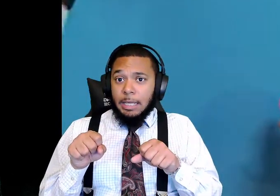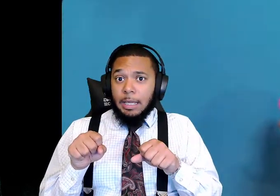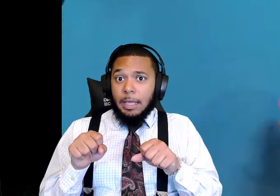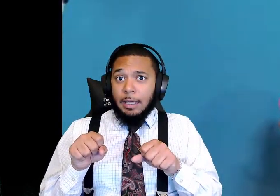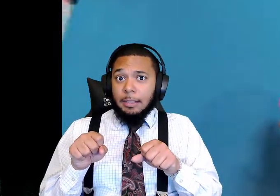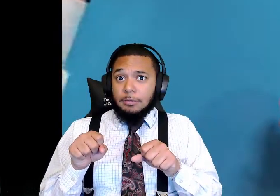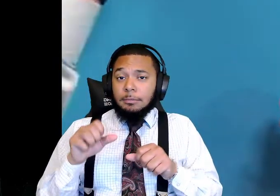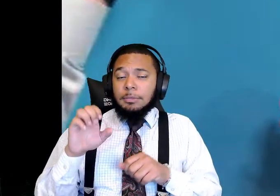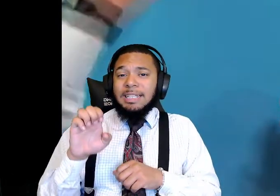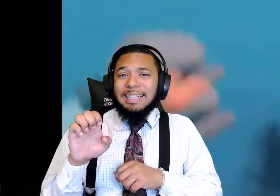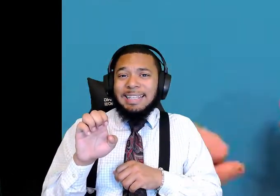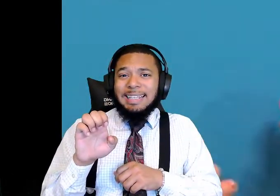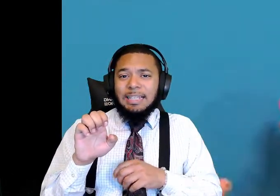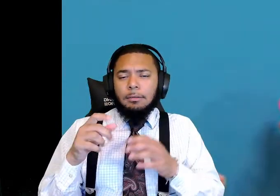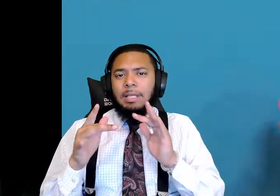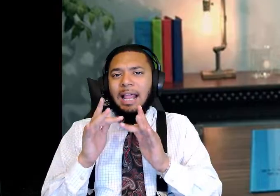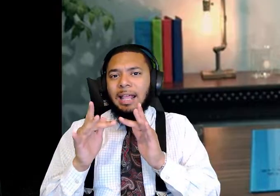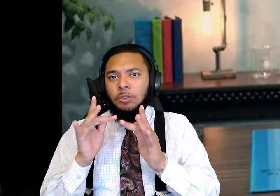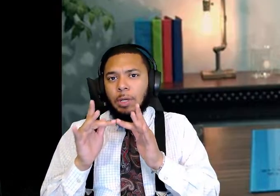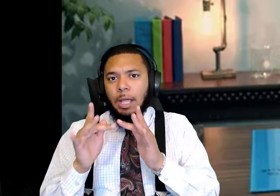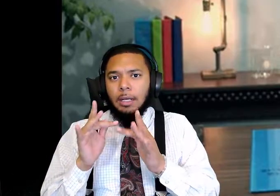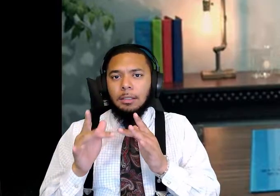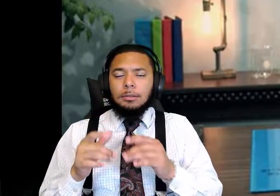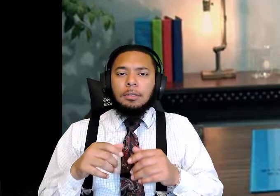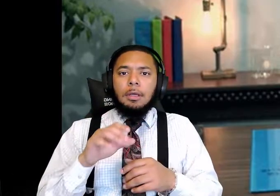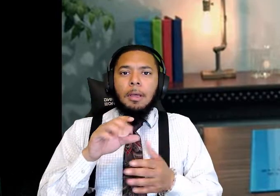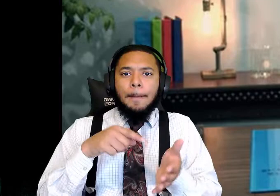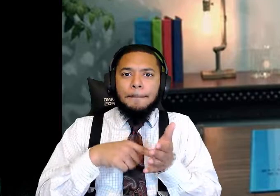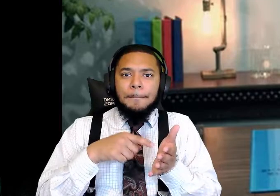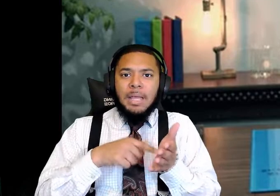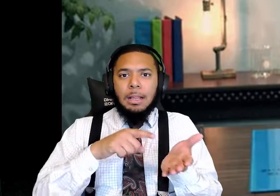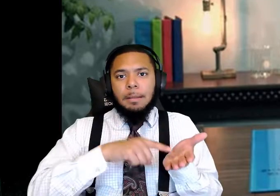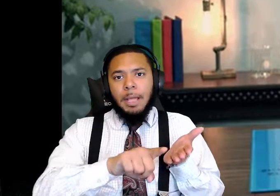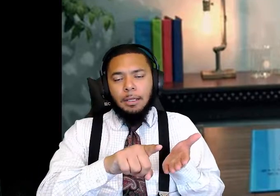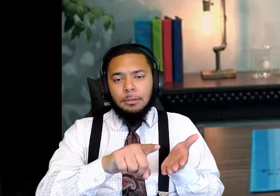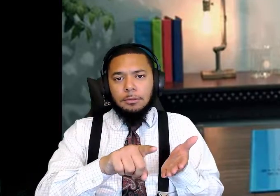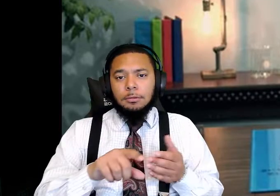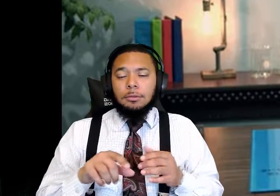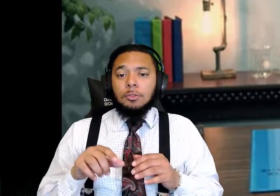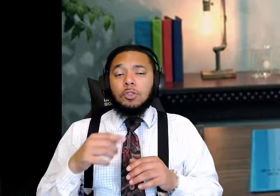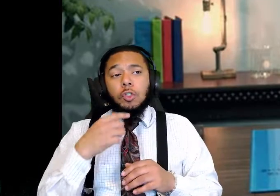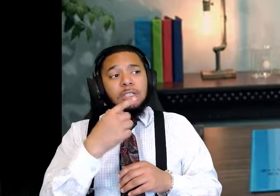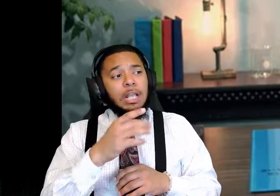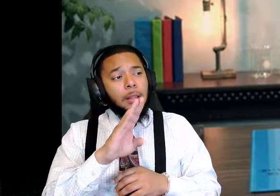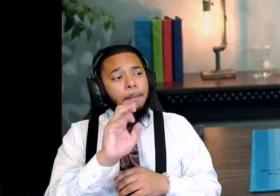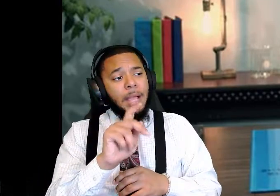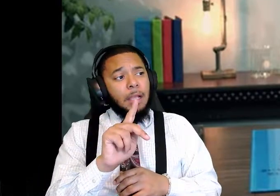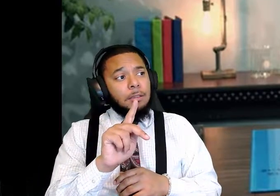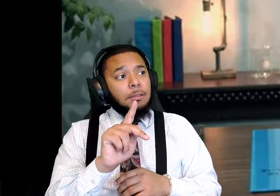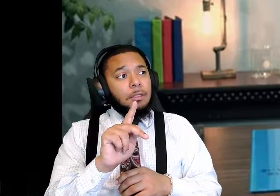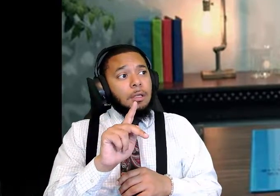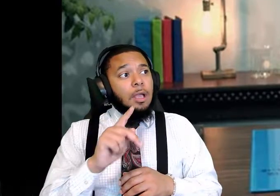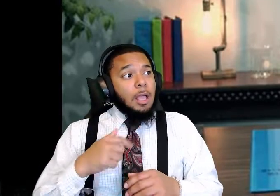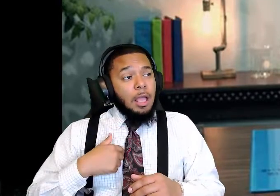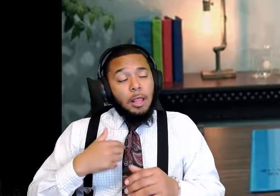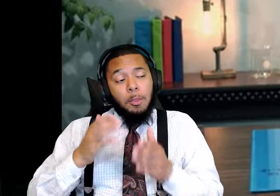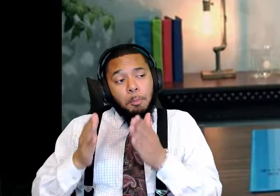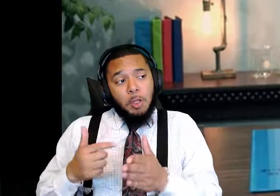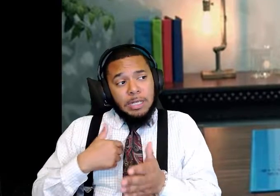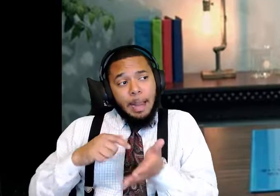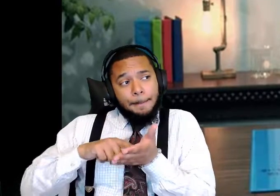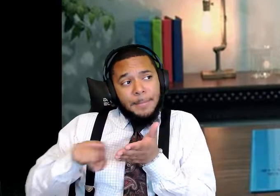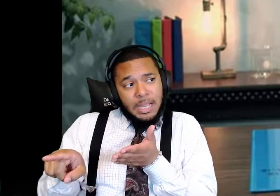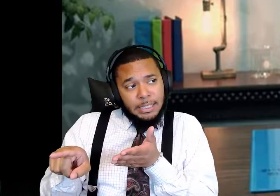e-bill pay or an electronic bill pay. So you can tell your bank, hey, here are the details of the person that I'm paying,